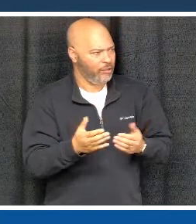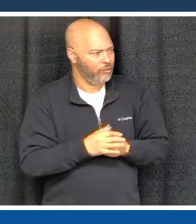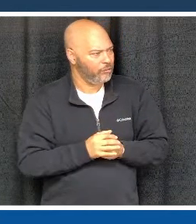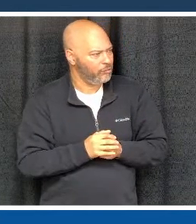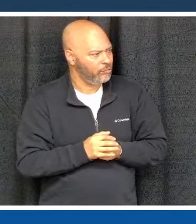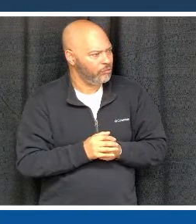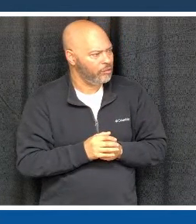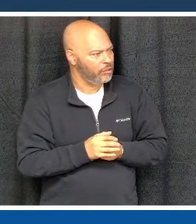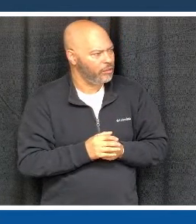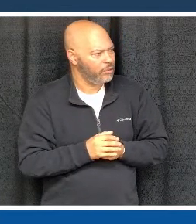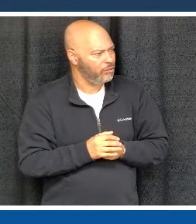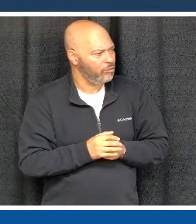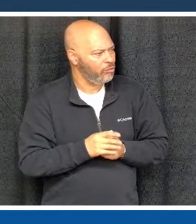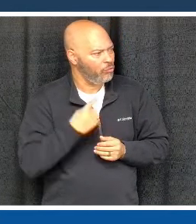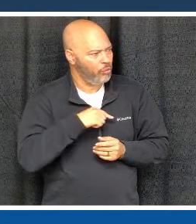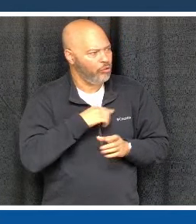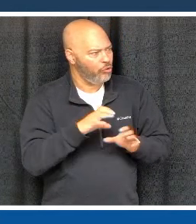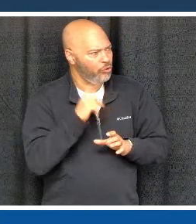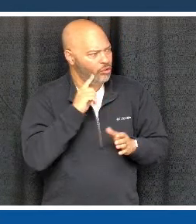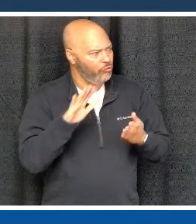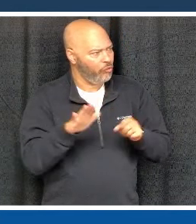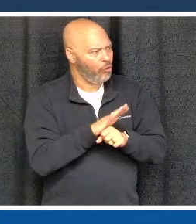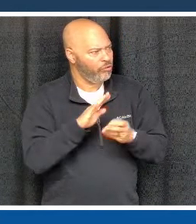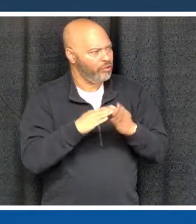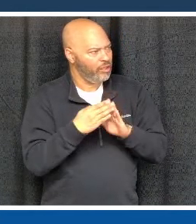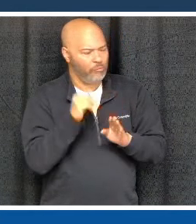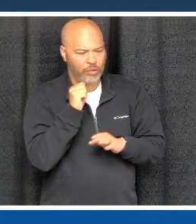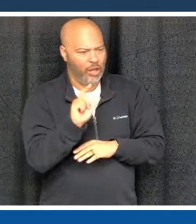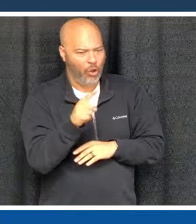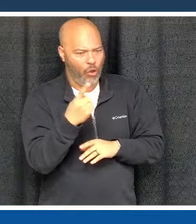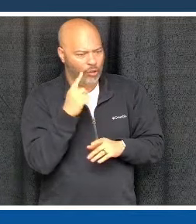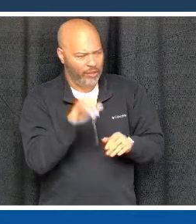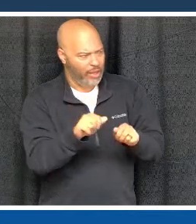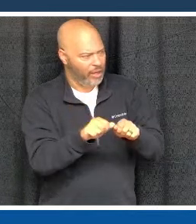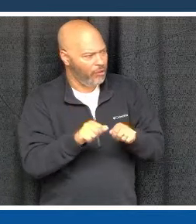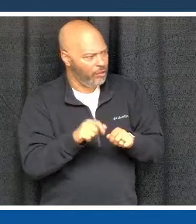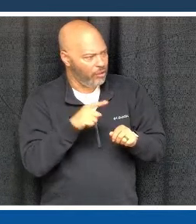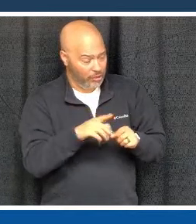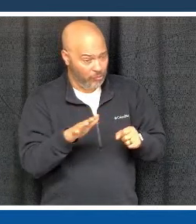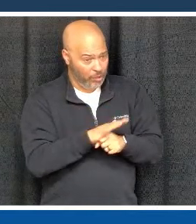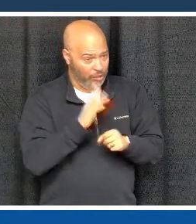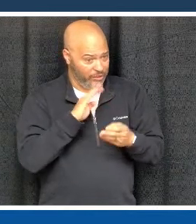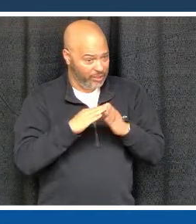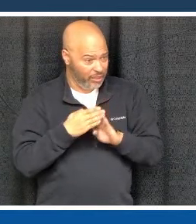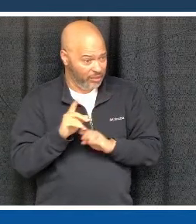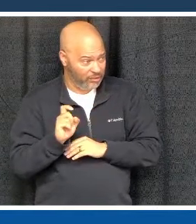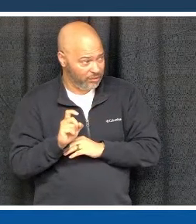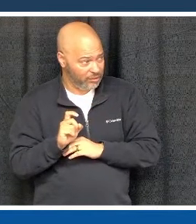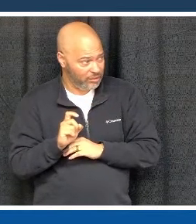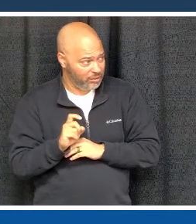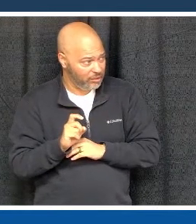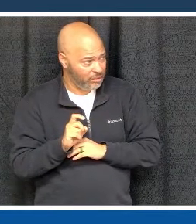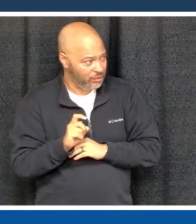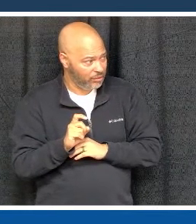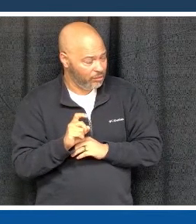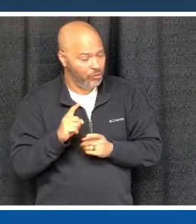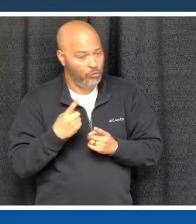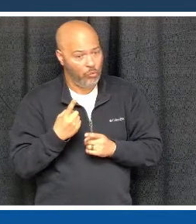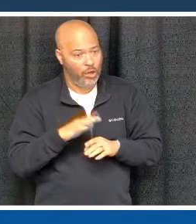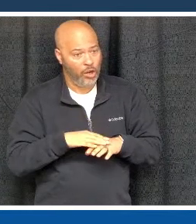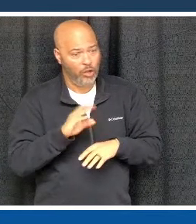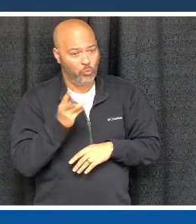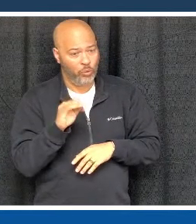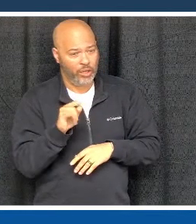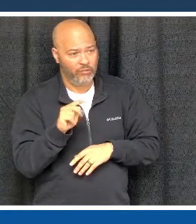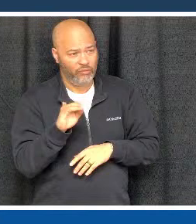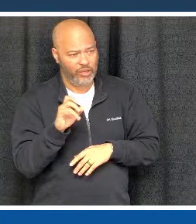But I mean, we're doing this for the whole city, right? We're not just talking about this area. This applies to the whole city. But Right. the one off Whitfield is zoned,